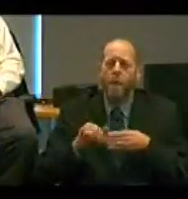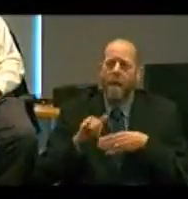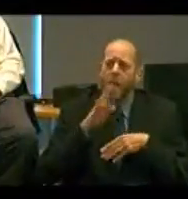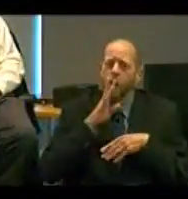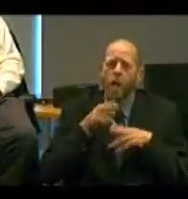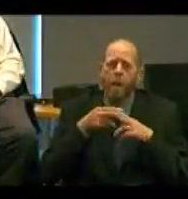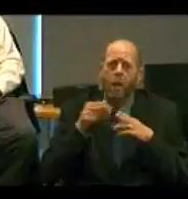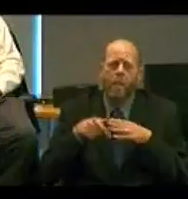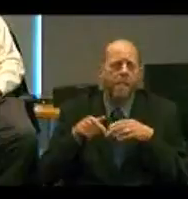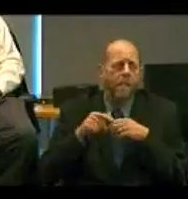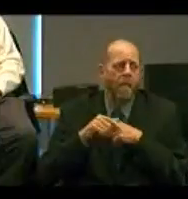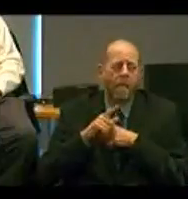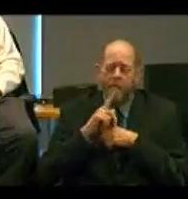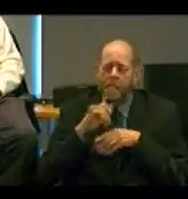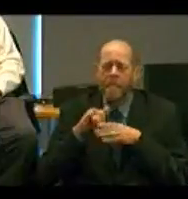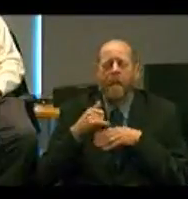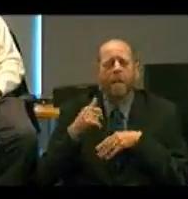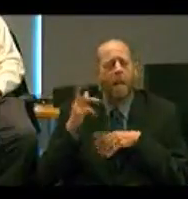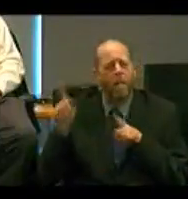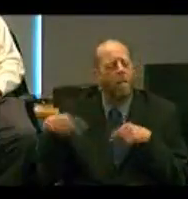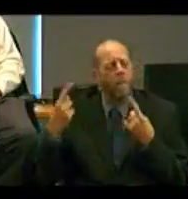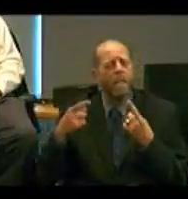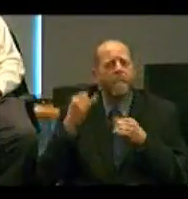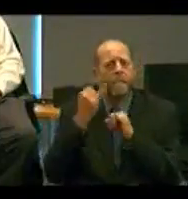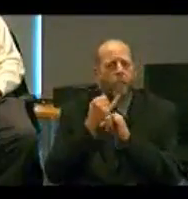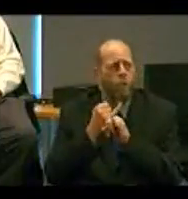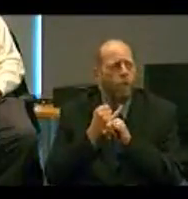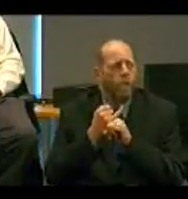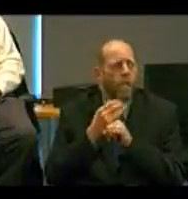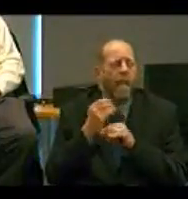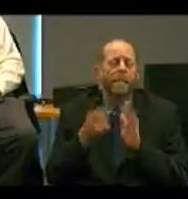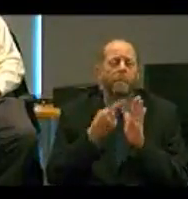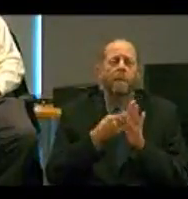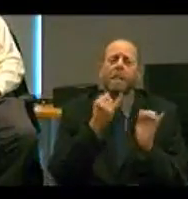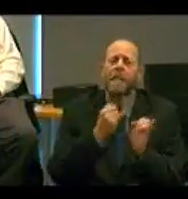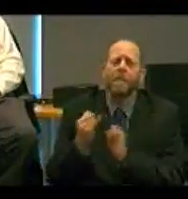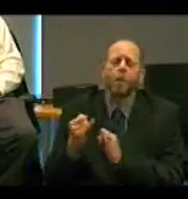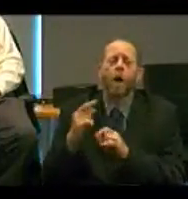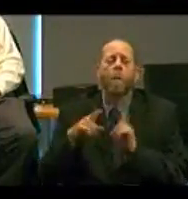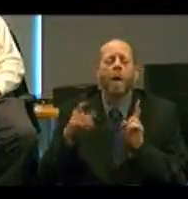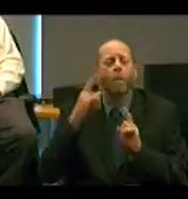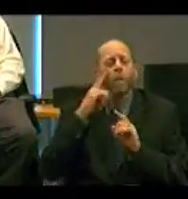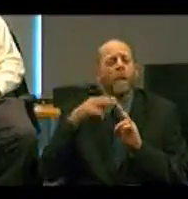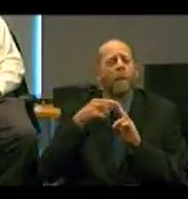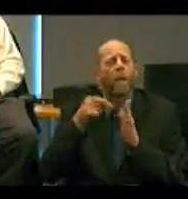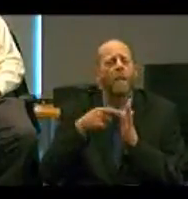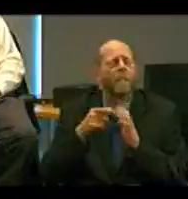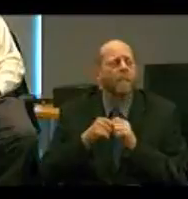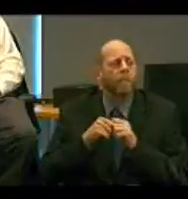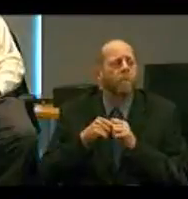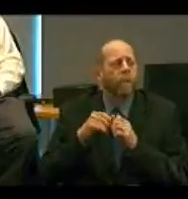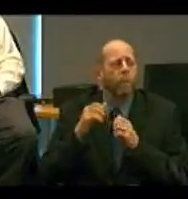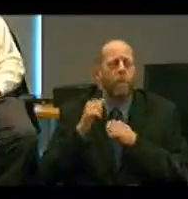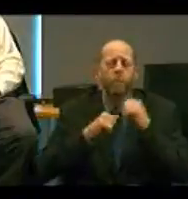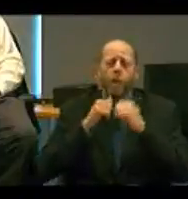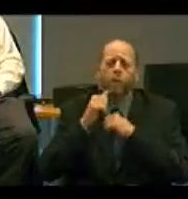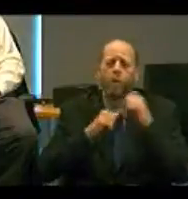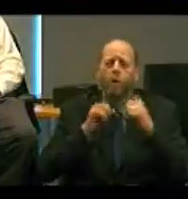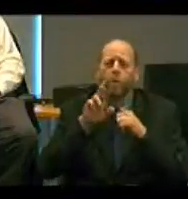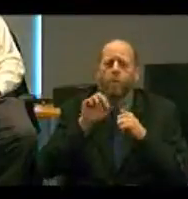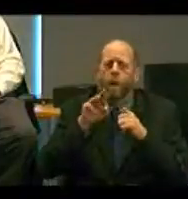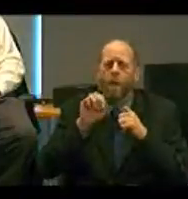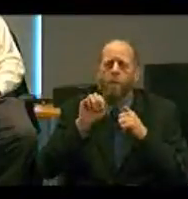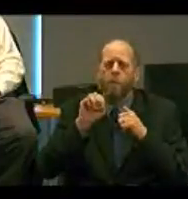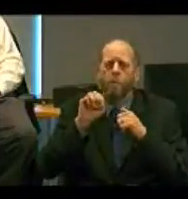about this ultimately is that there have been institutions and sometimes individuals, but if we think about this along the structural framework, there have